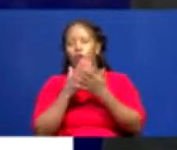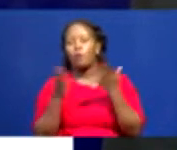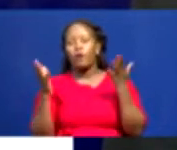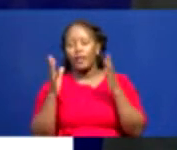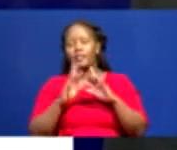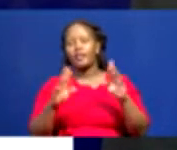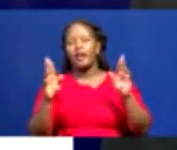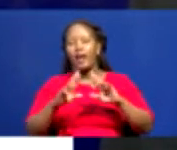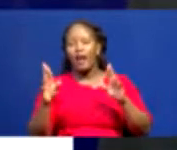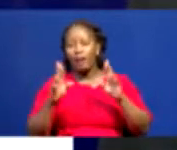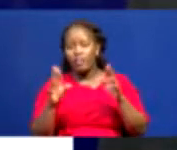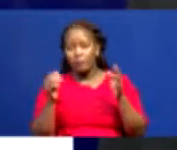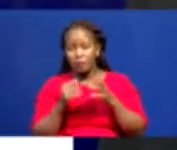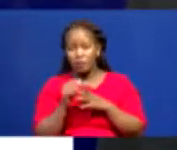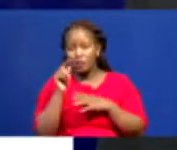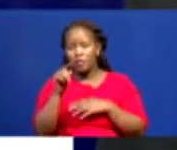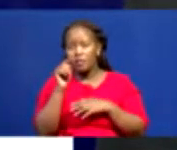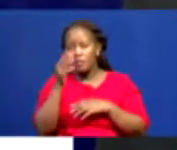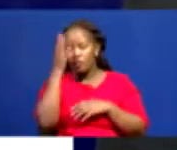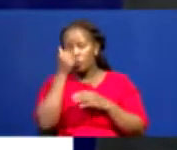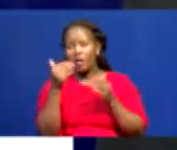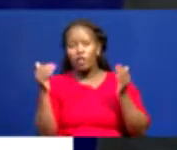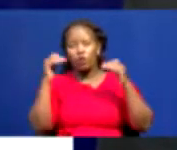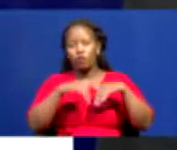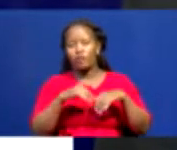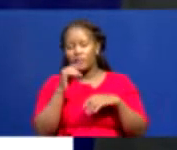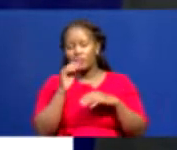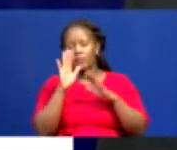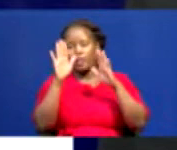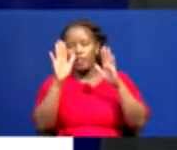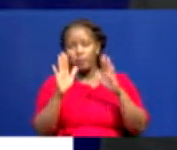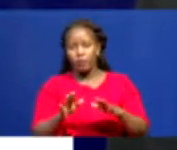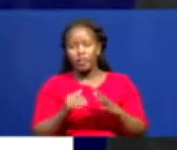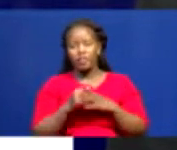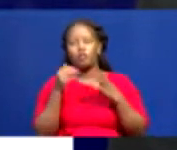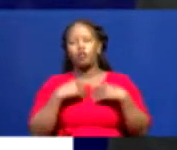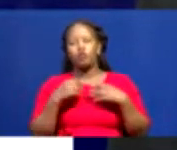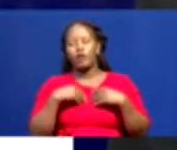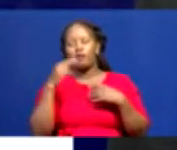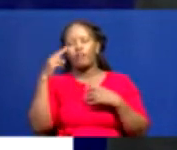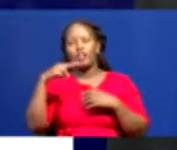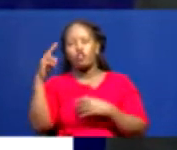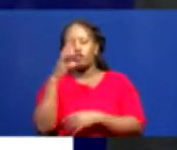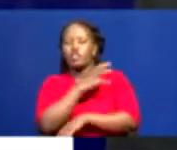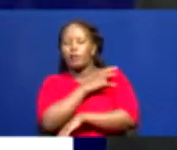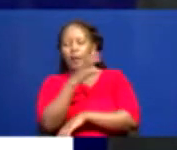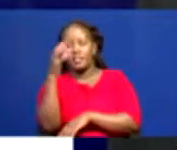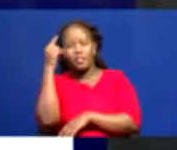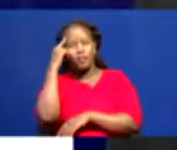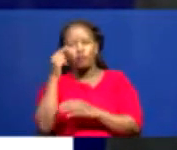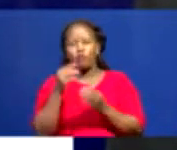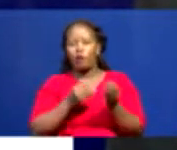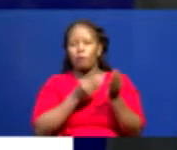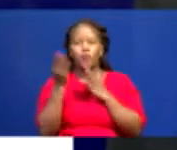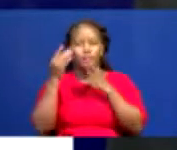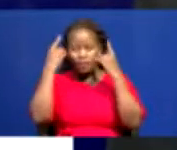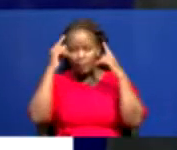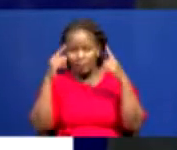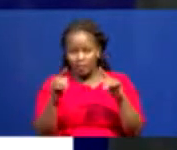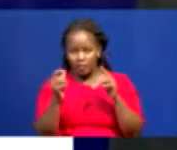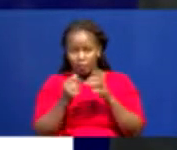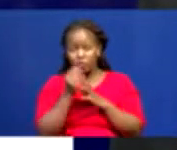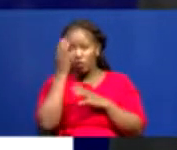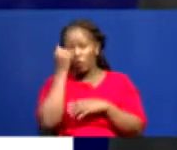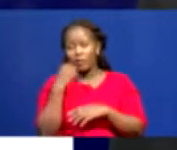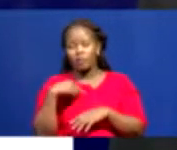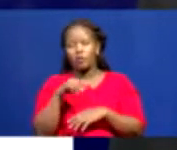crowded, this is why this conference is very critical to build a huge capacity for our distributors who are successful, because as they